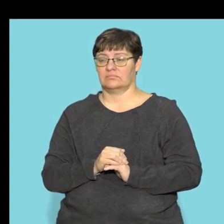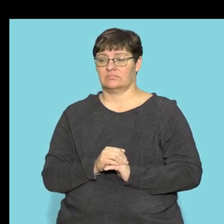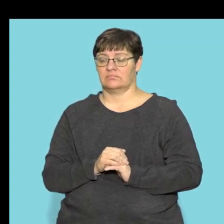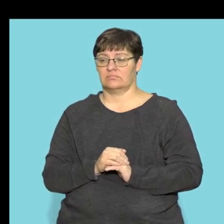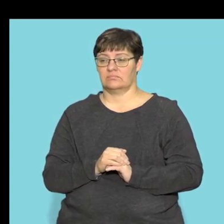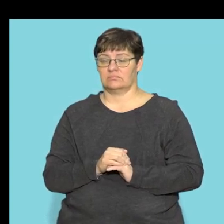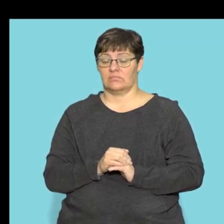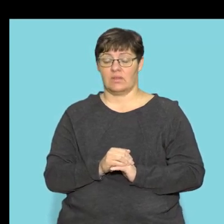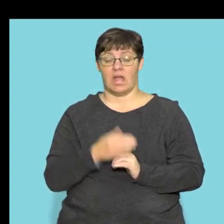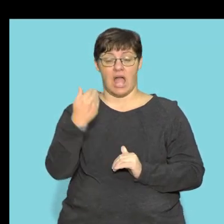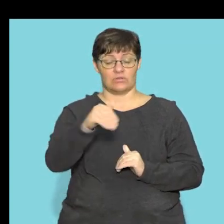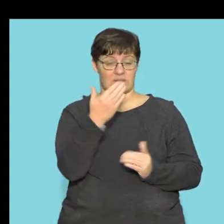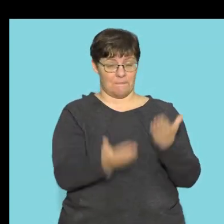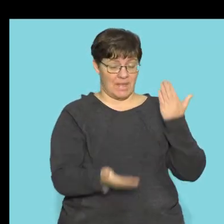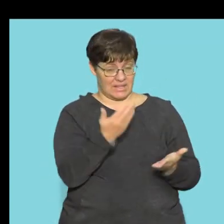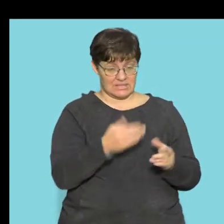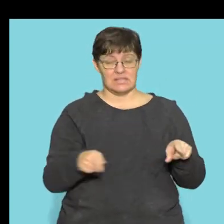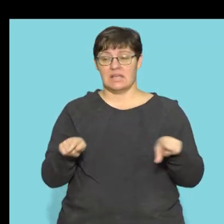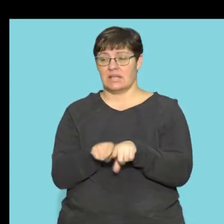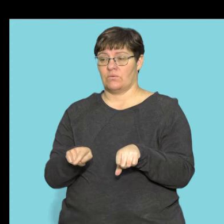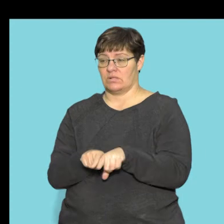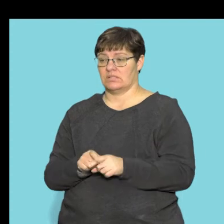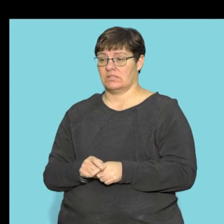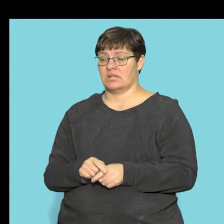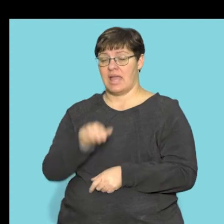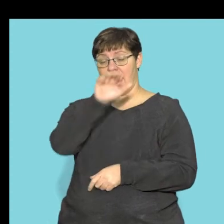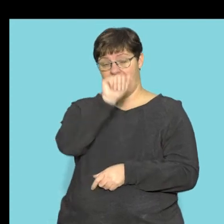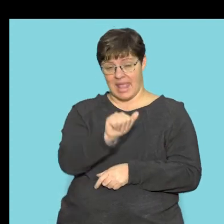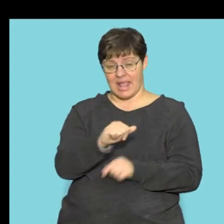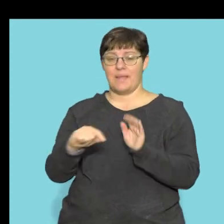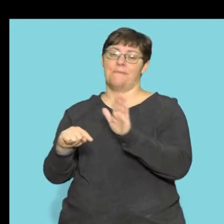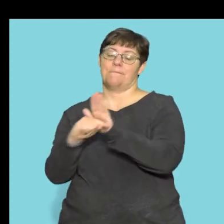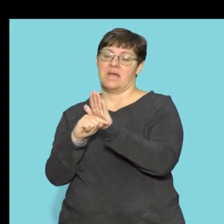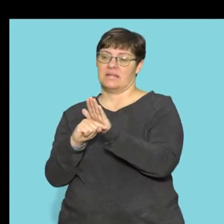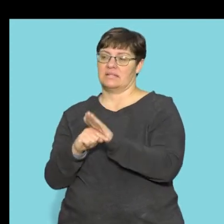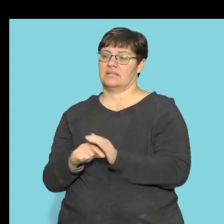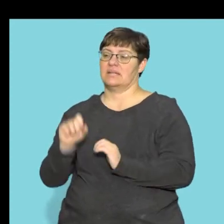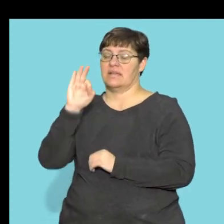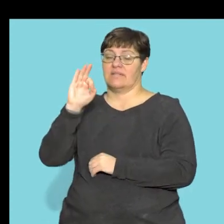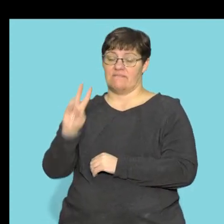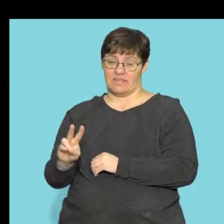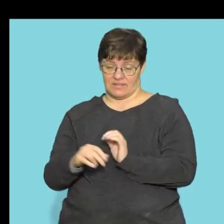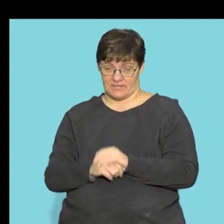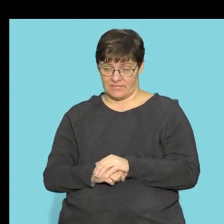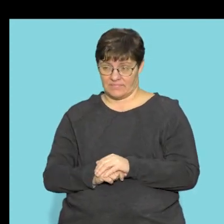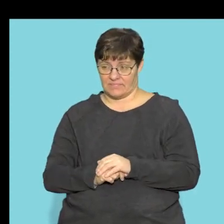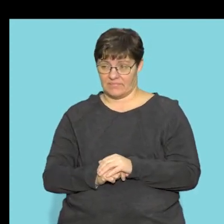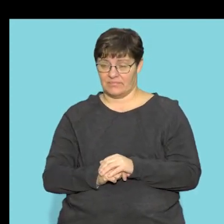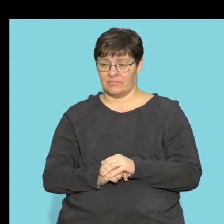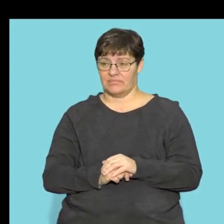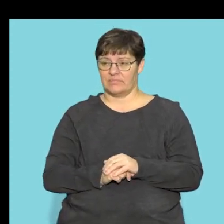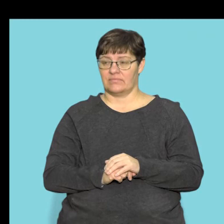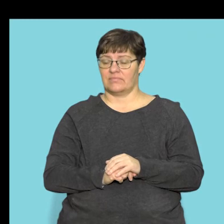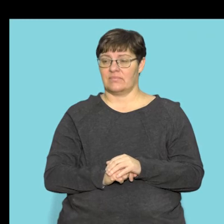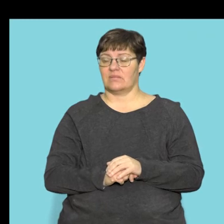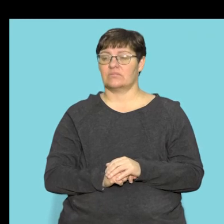So I'm just going to say OB is equals to the A value minus the future value, right?